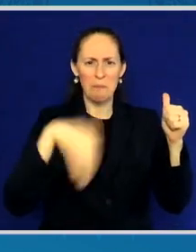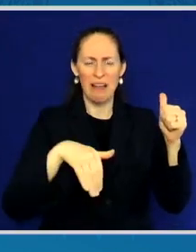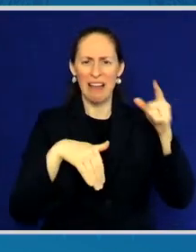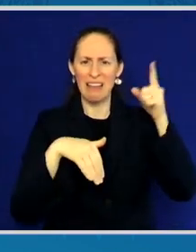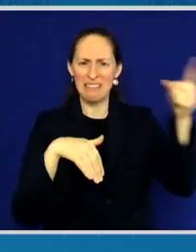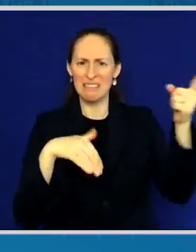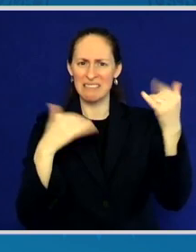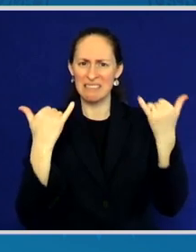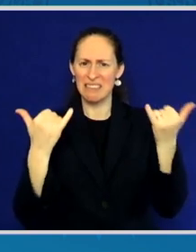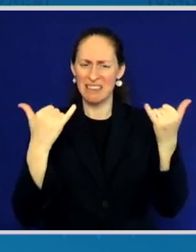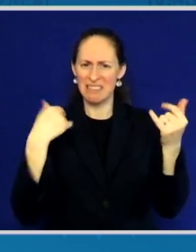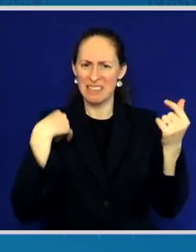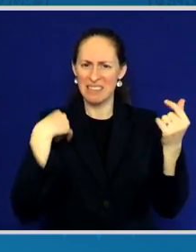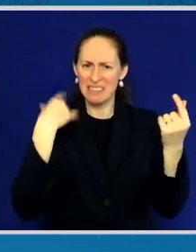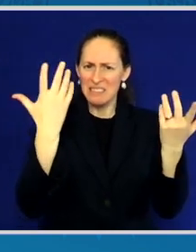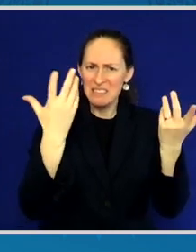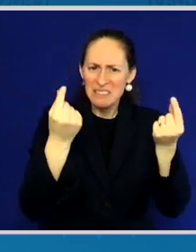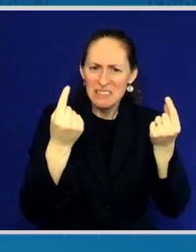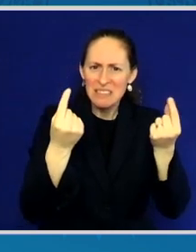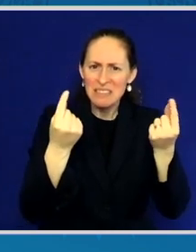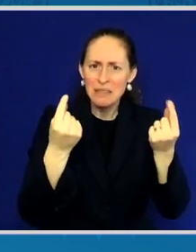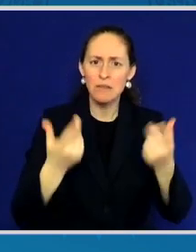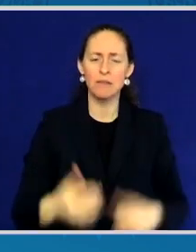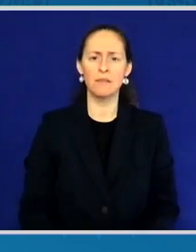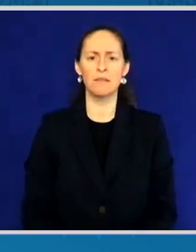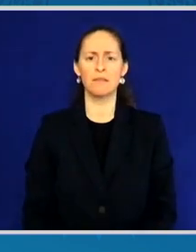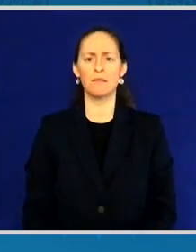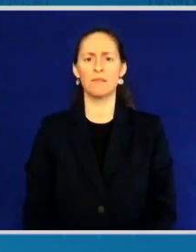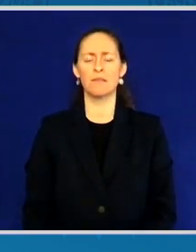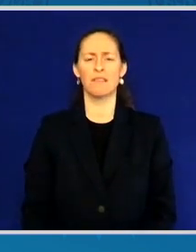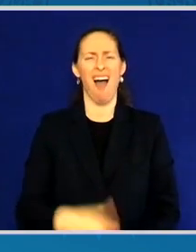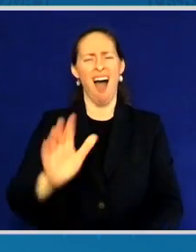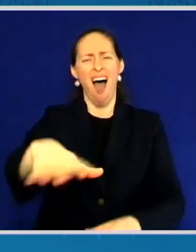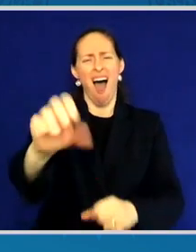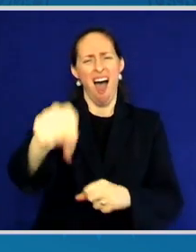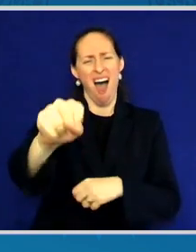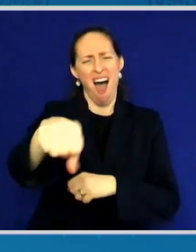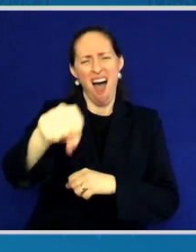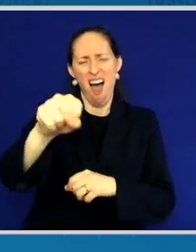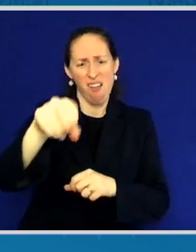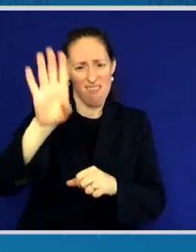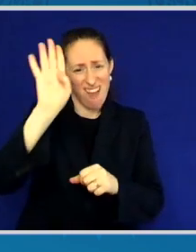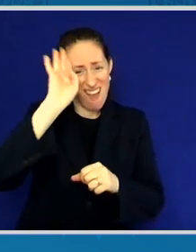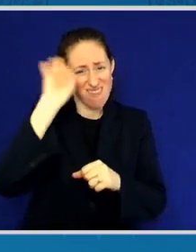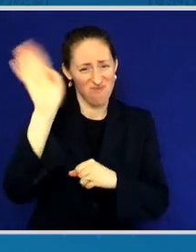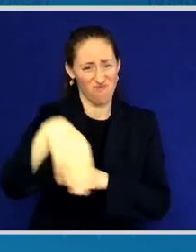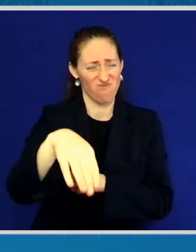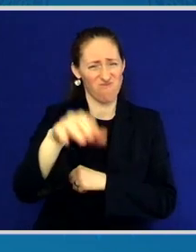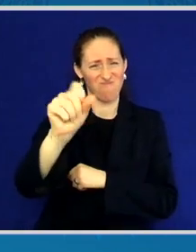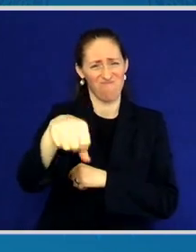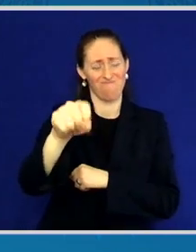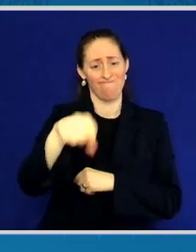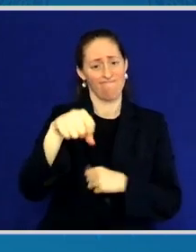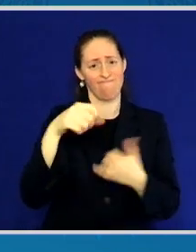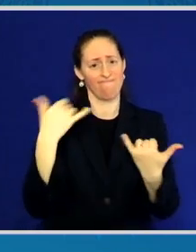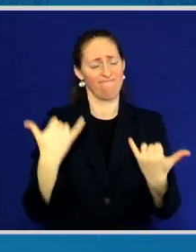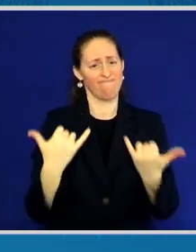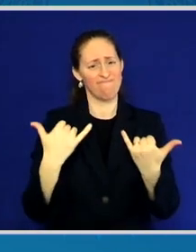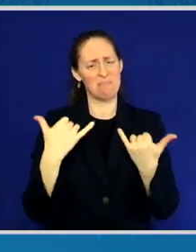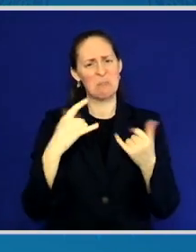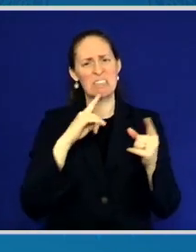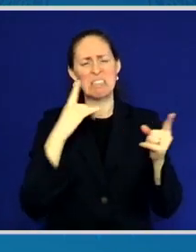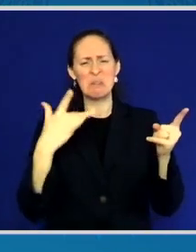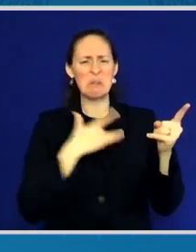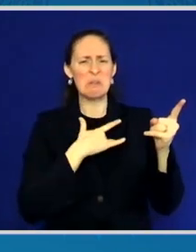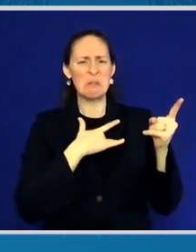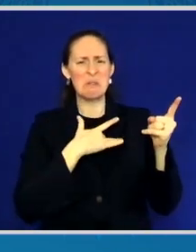that? There is no question that it is a great tragedy what we're witnessing in terms of the loss